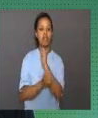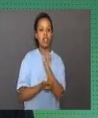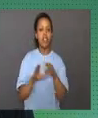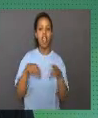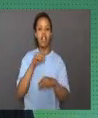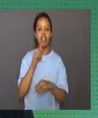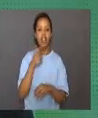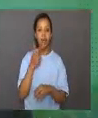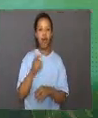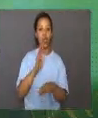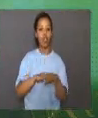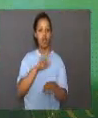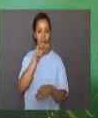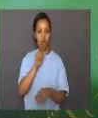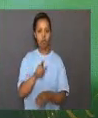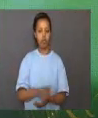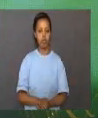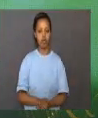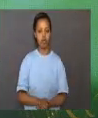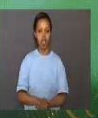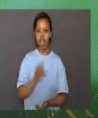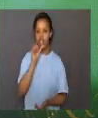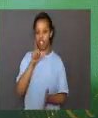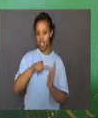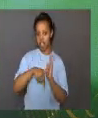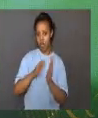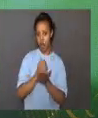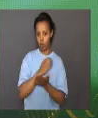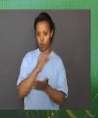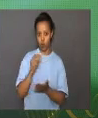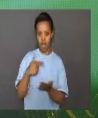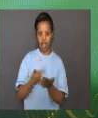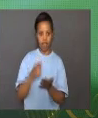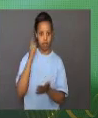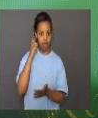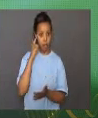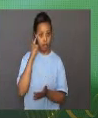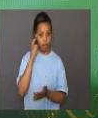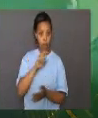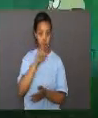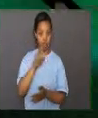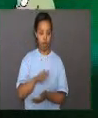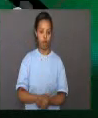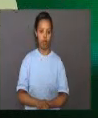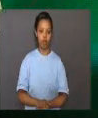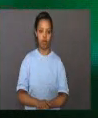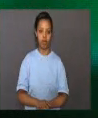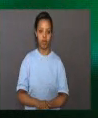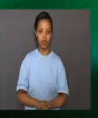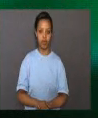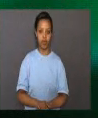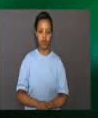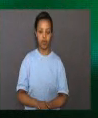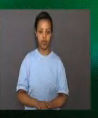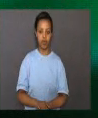light-independent reaction? Take a few moments to consider this question.